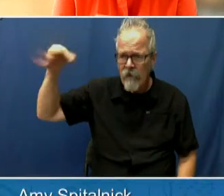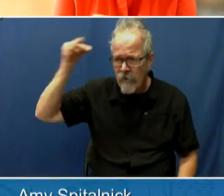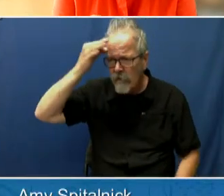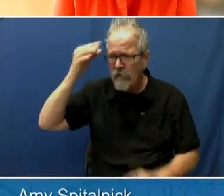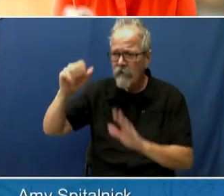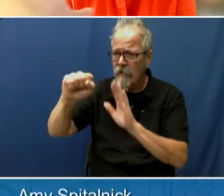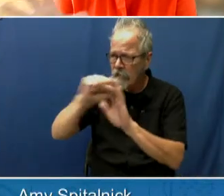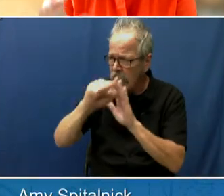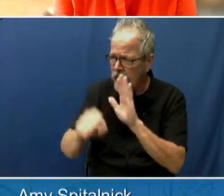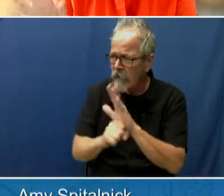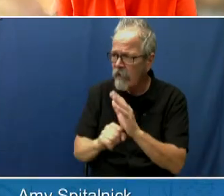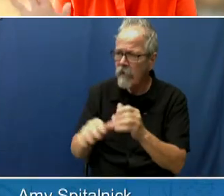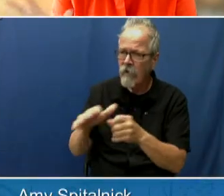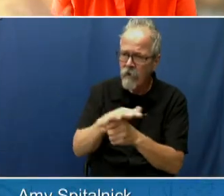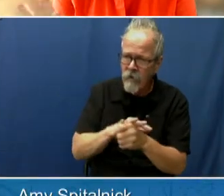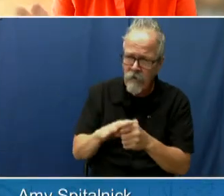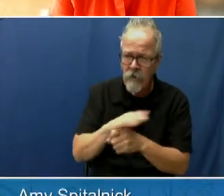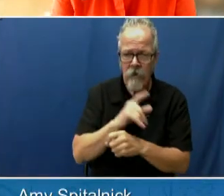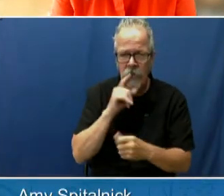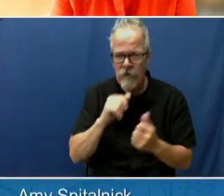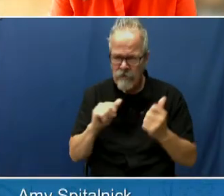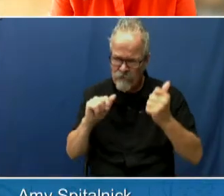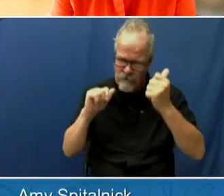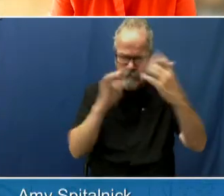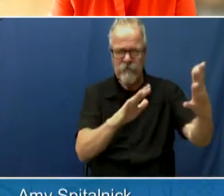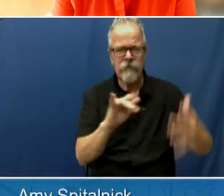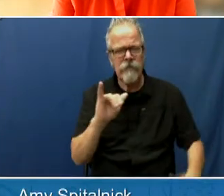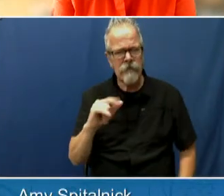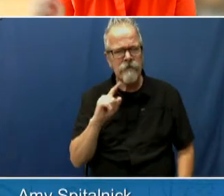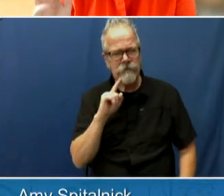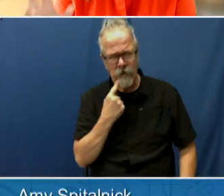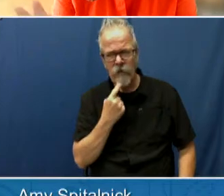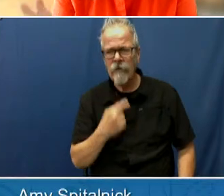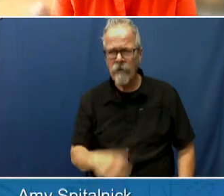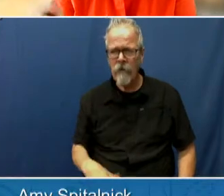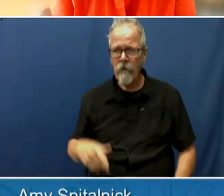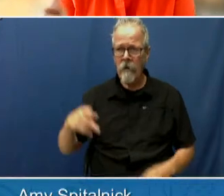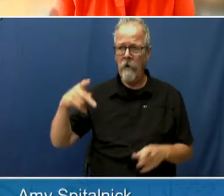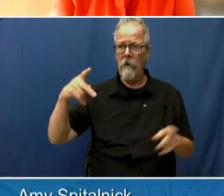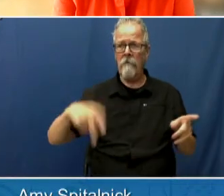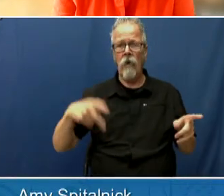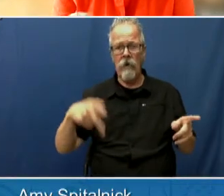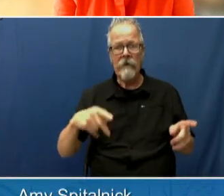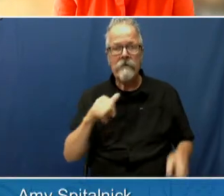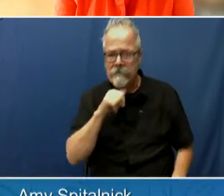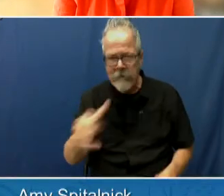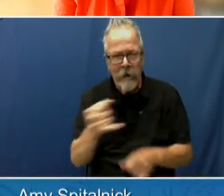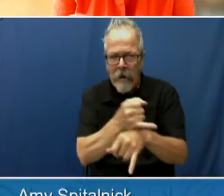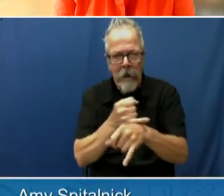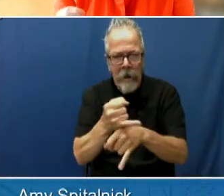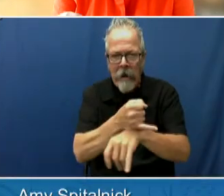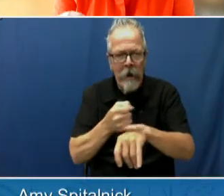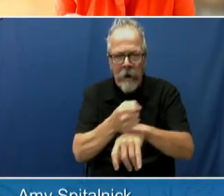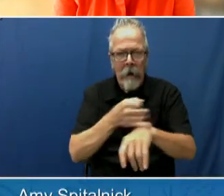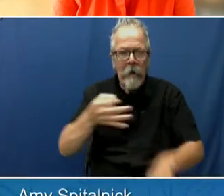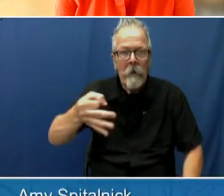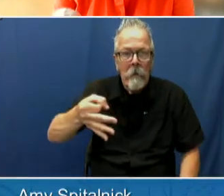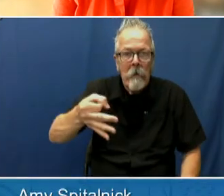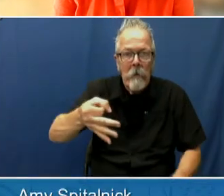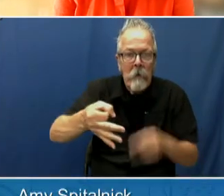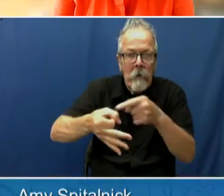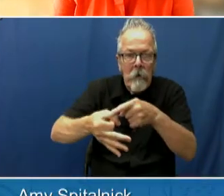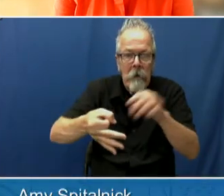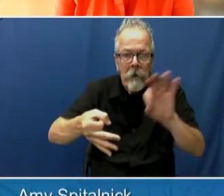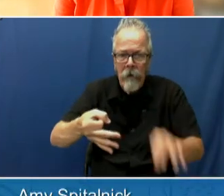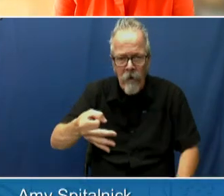deserves. As Eric said, Portland isn't an island, and resolution requires its neighbors to take responsibility too. And of course, it requires a